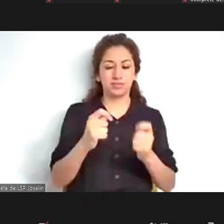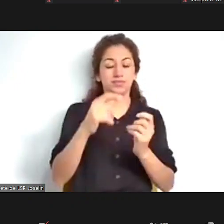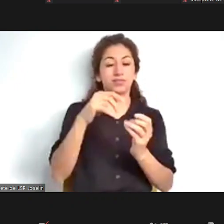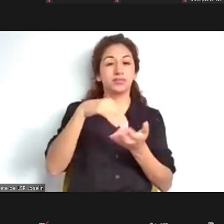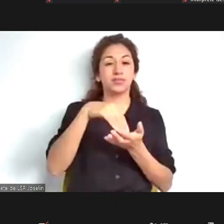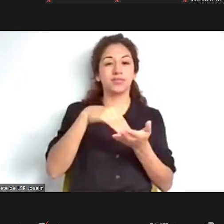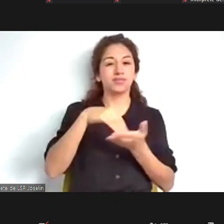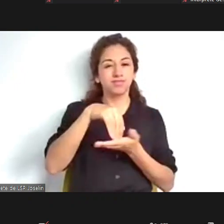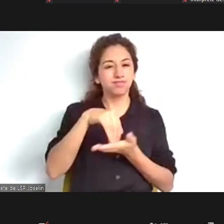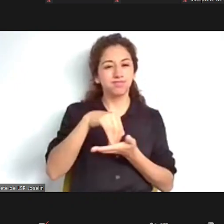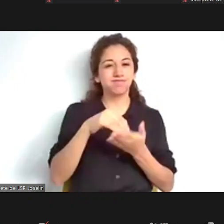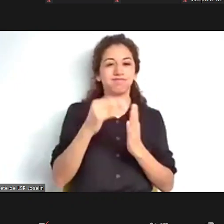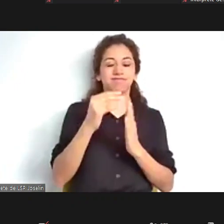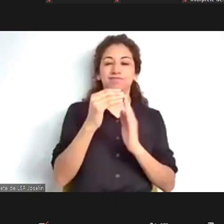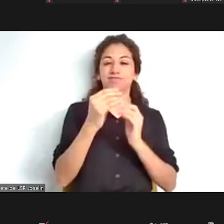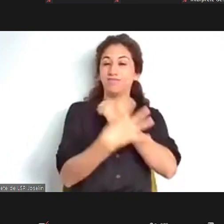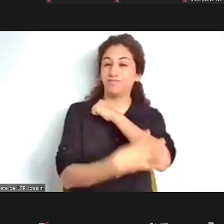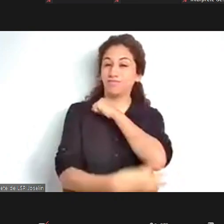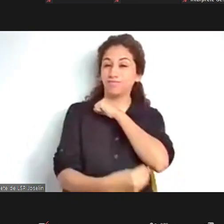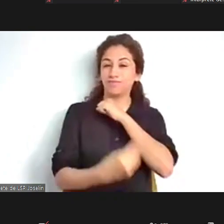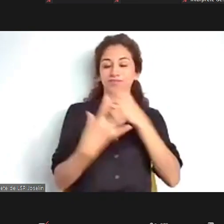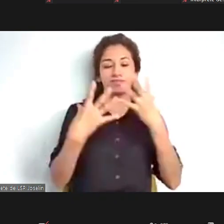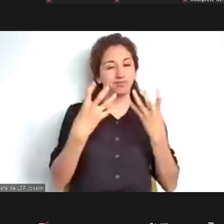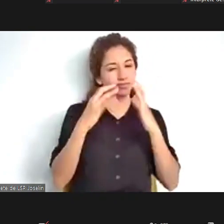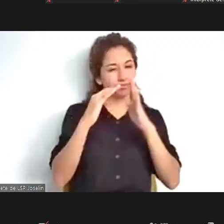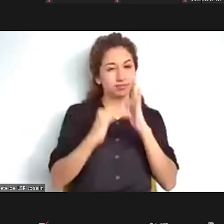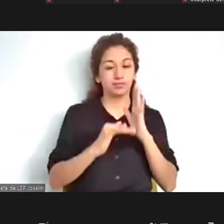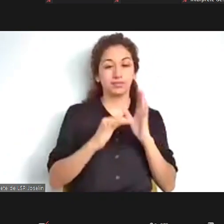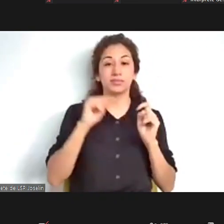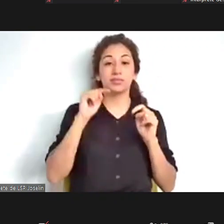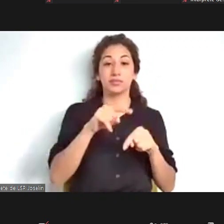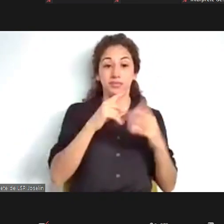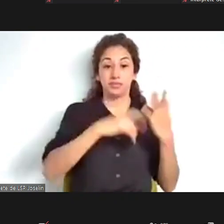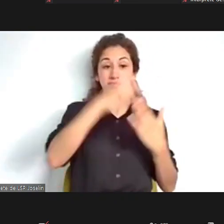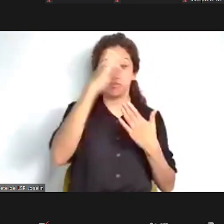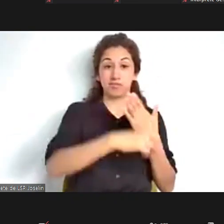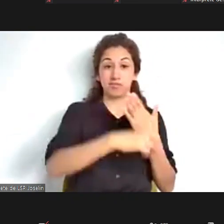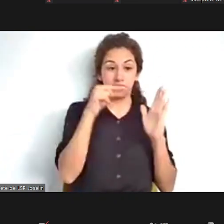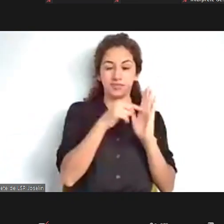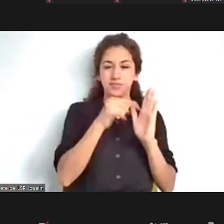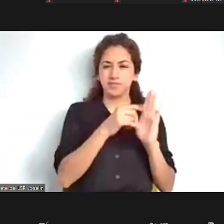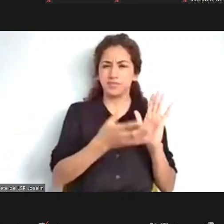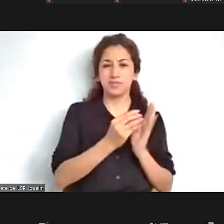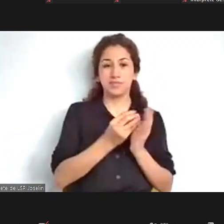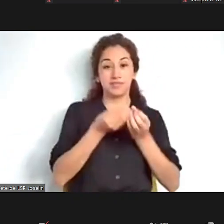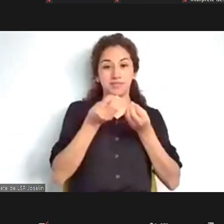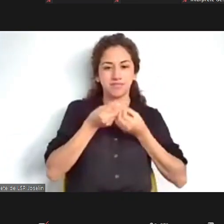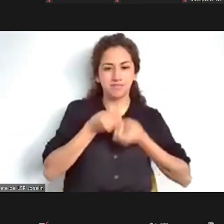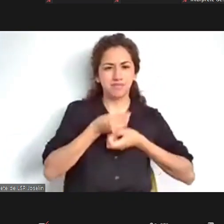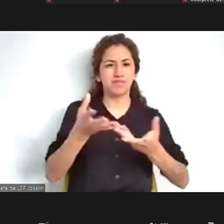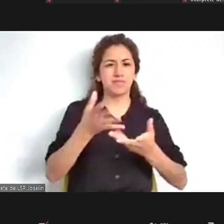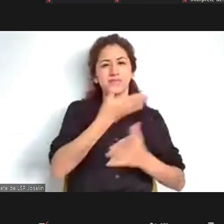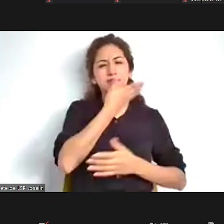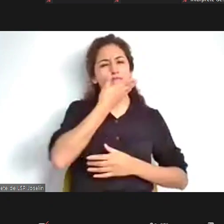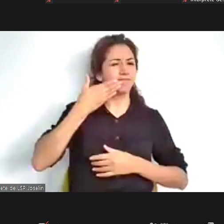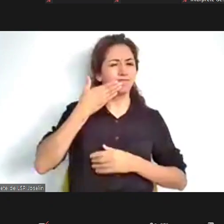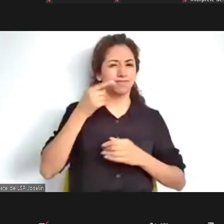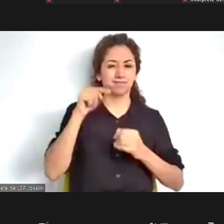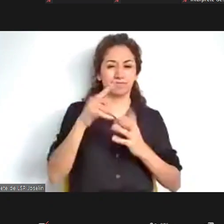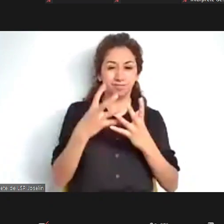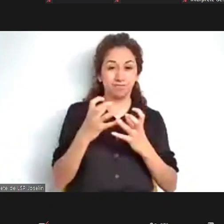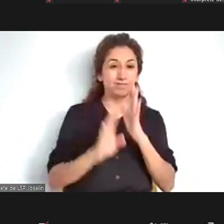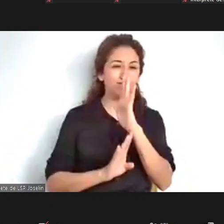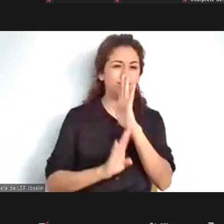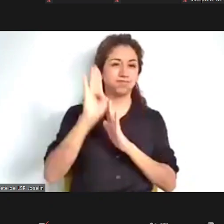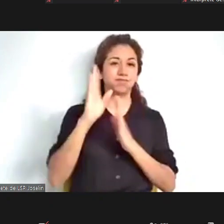business environment i am very uh glad that the plan would acknowledge many actions so that are led